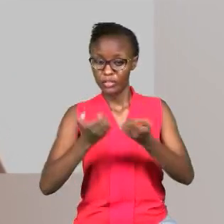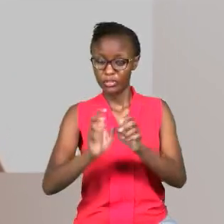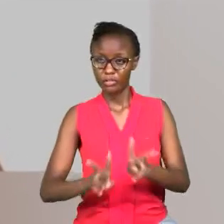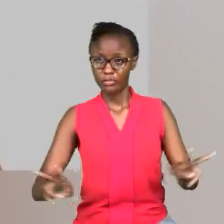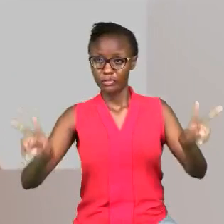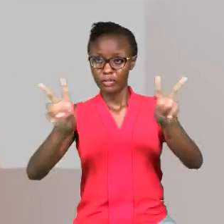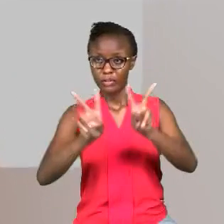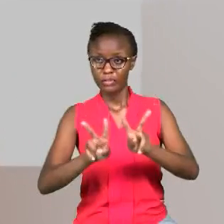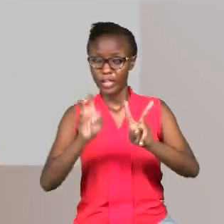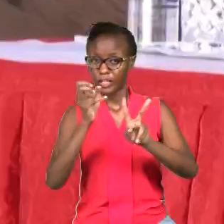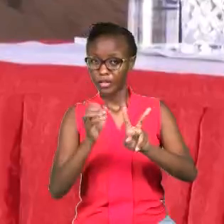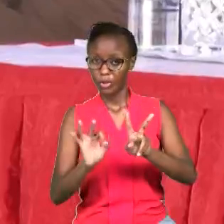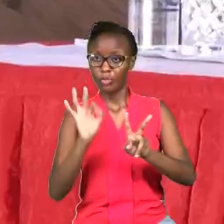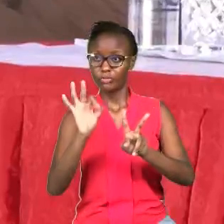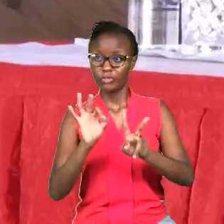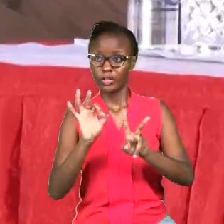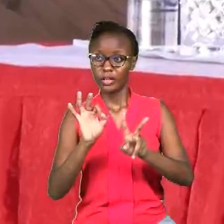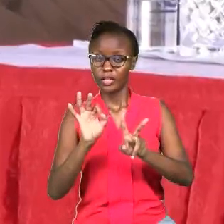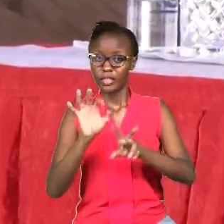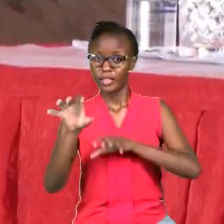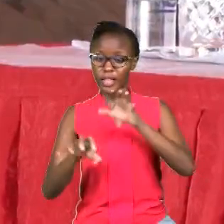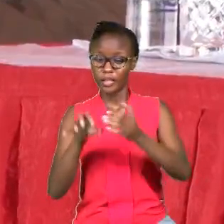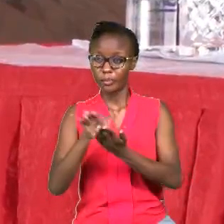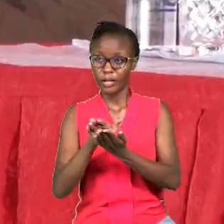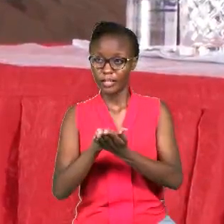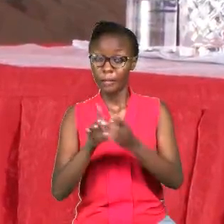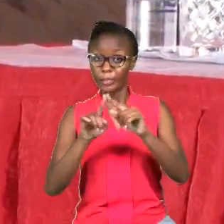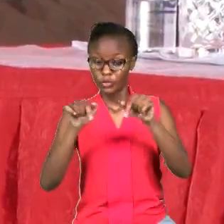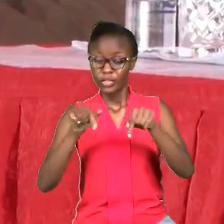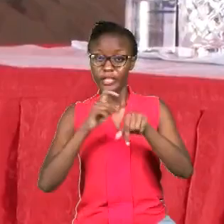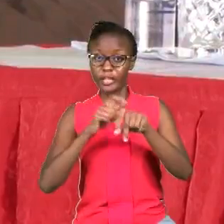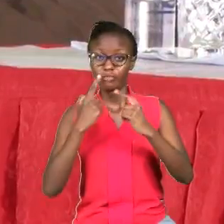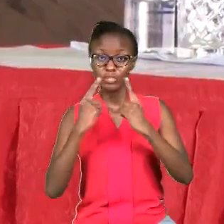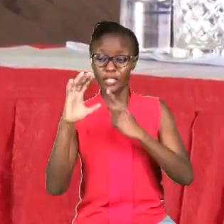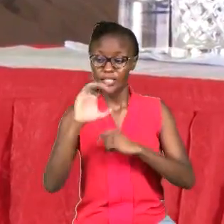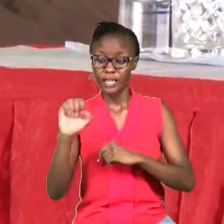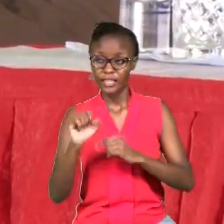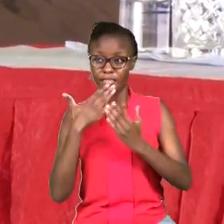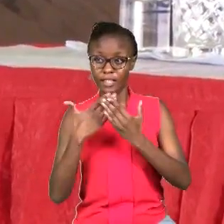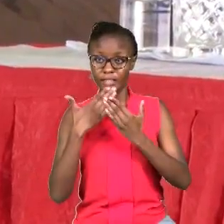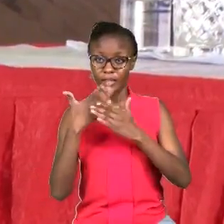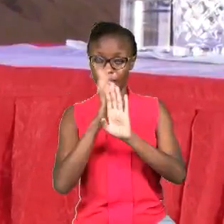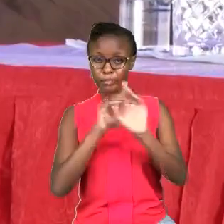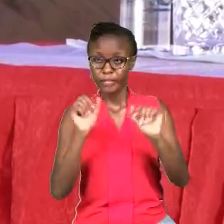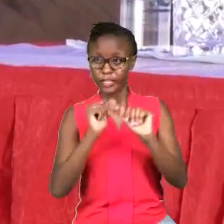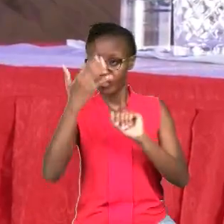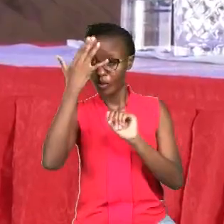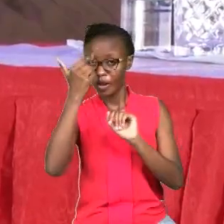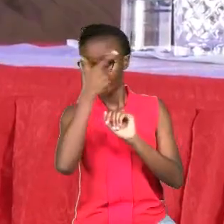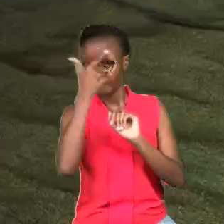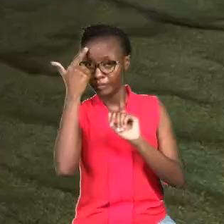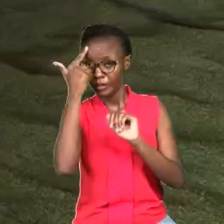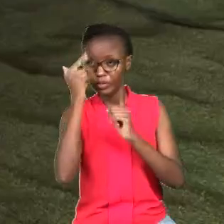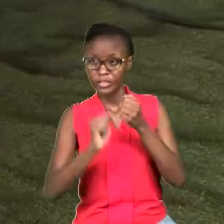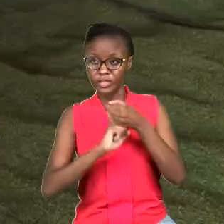being in the city. However, in his speech today, Tourism CS Najib Balala has thanked President Uhuru Kenyatta for his